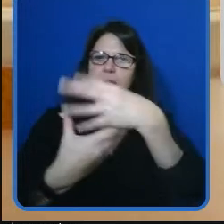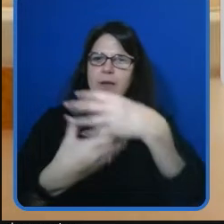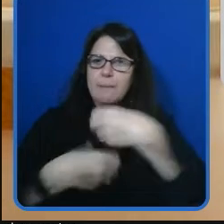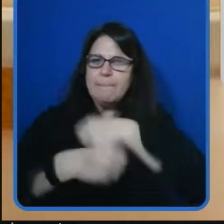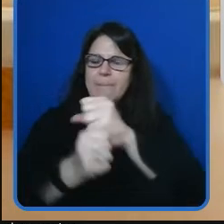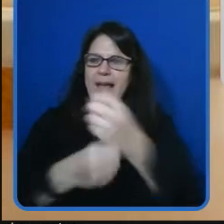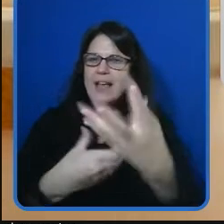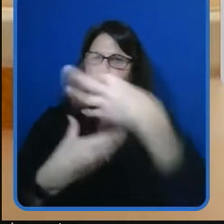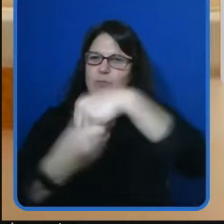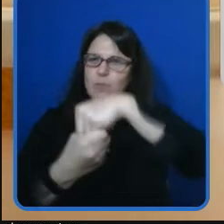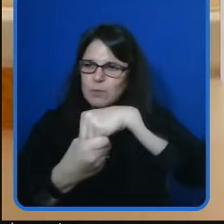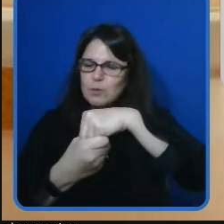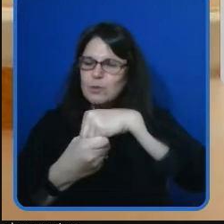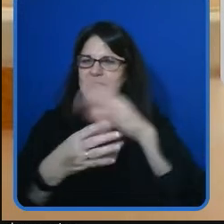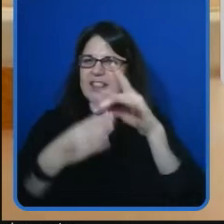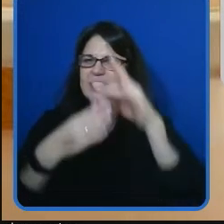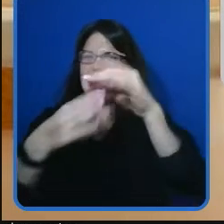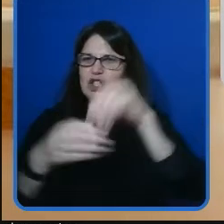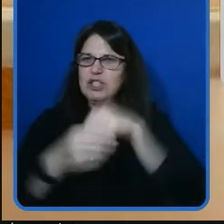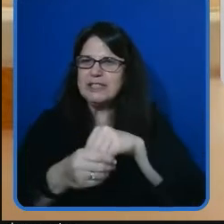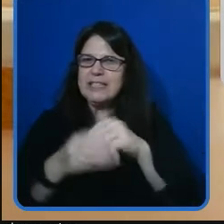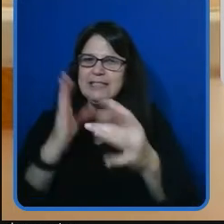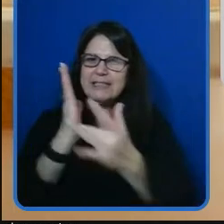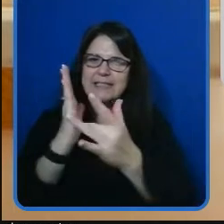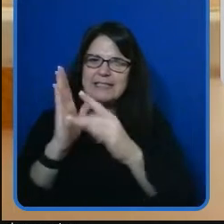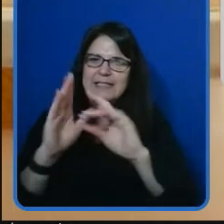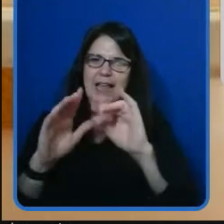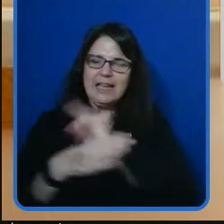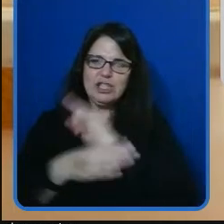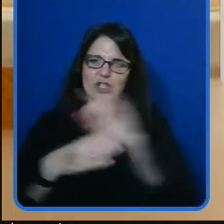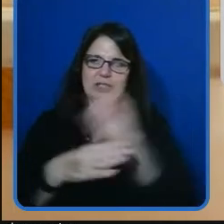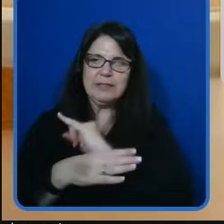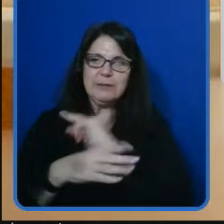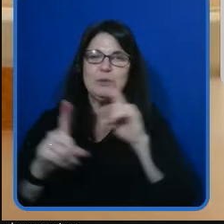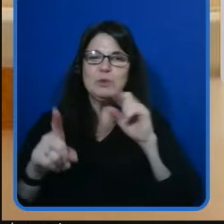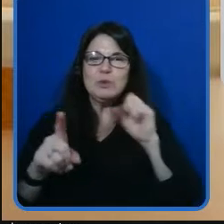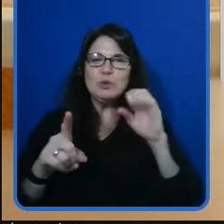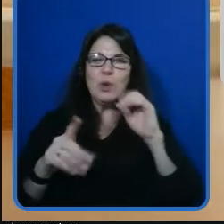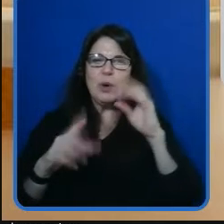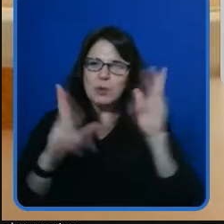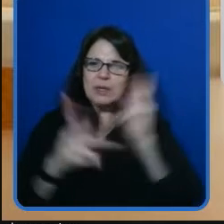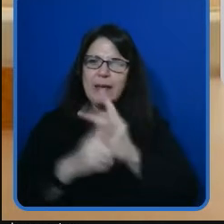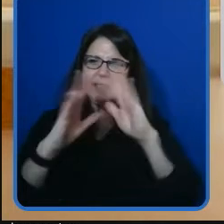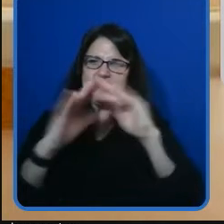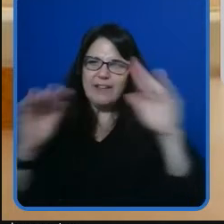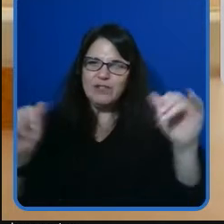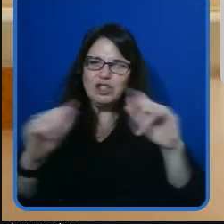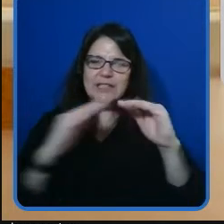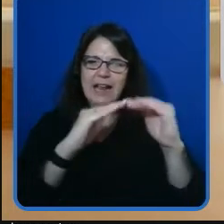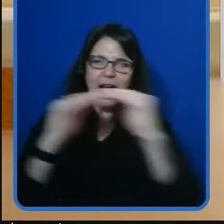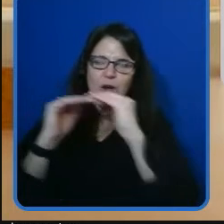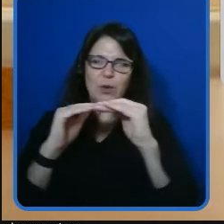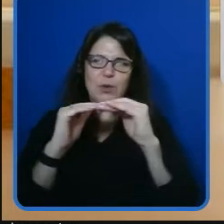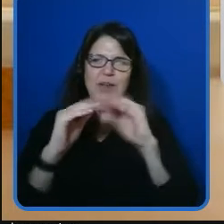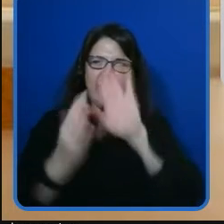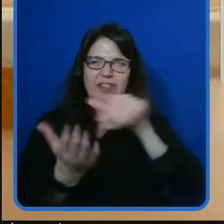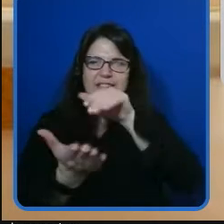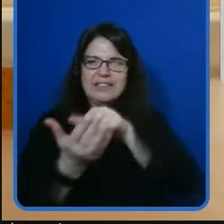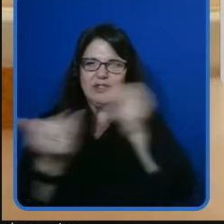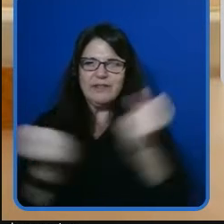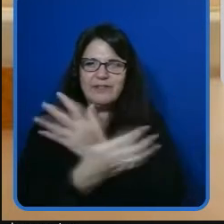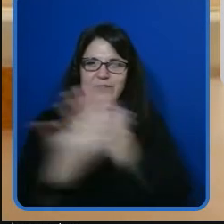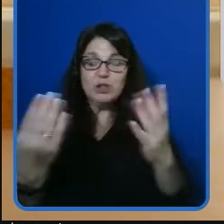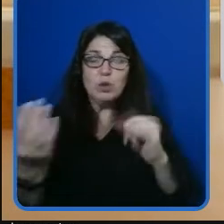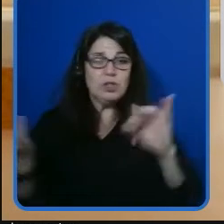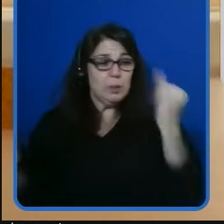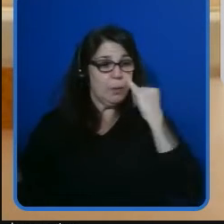keeping diversity, equity, and inclusion core principles at the center of everything you do. So what should you do when you